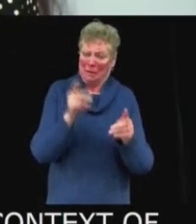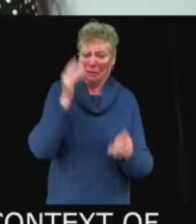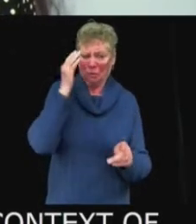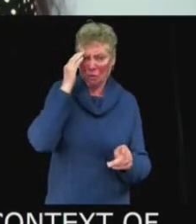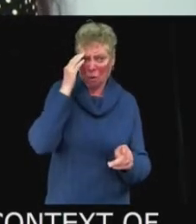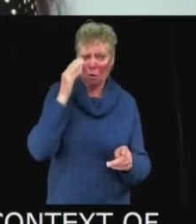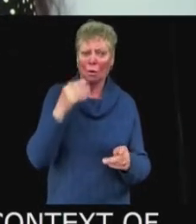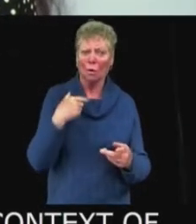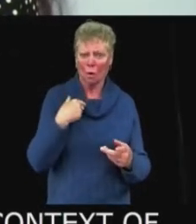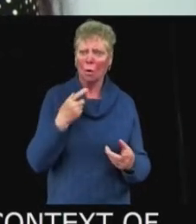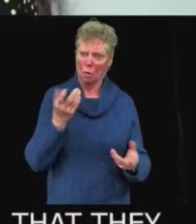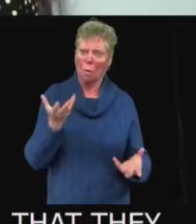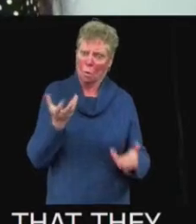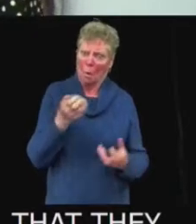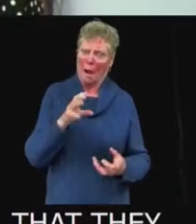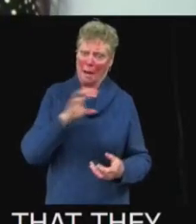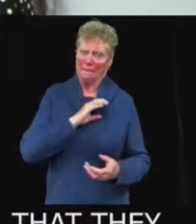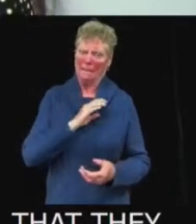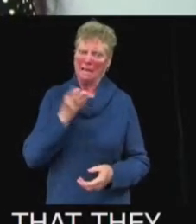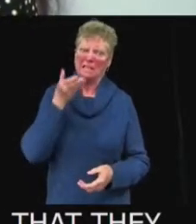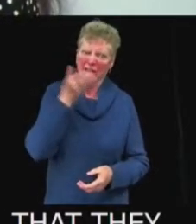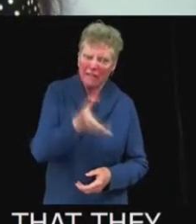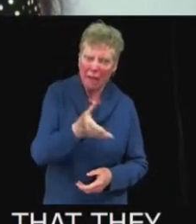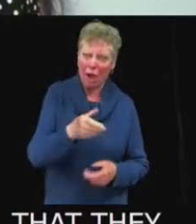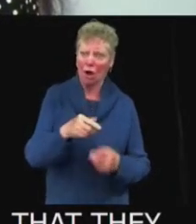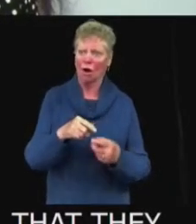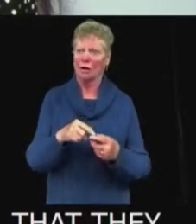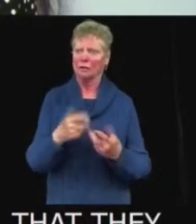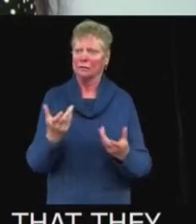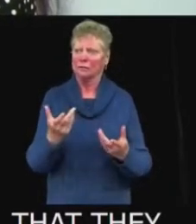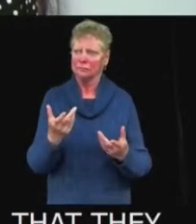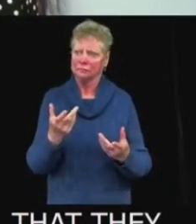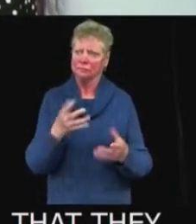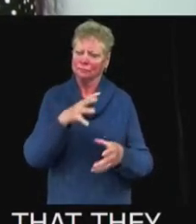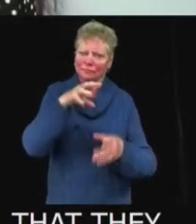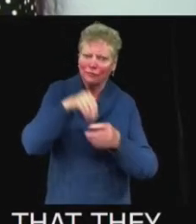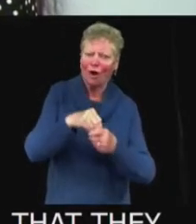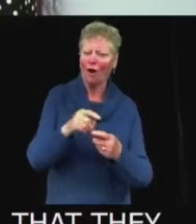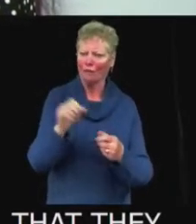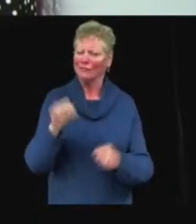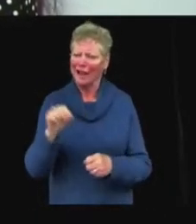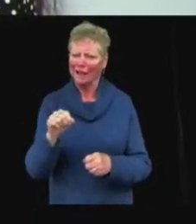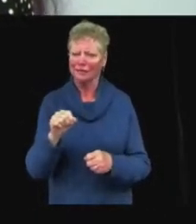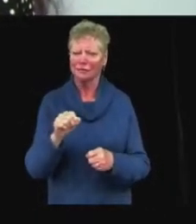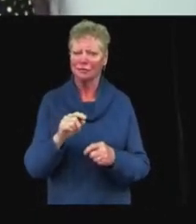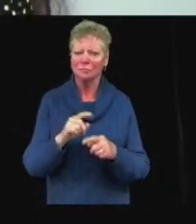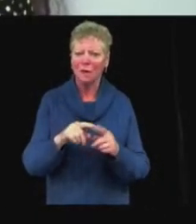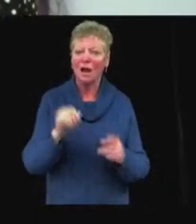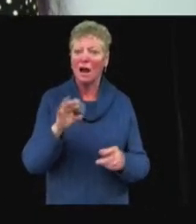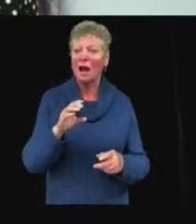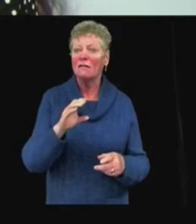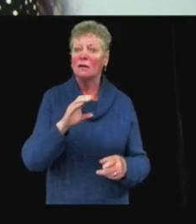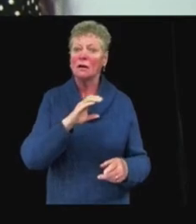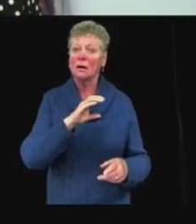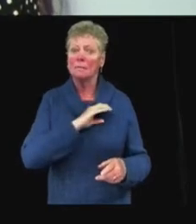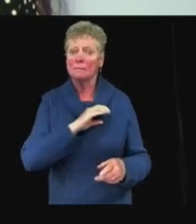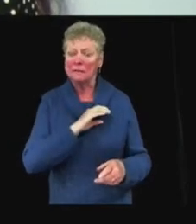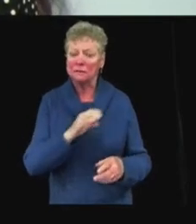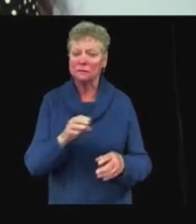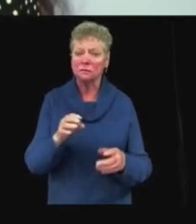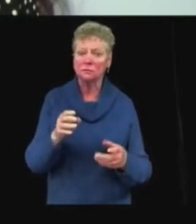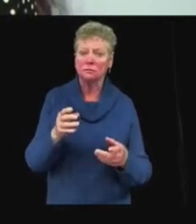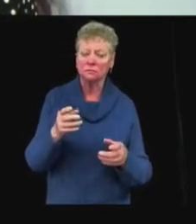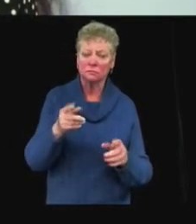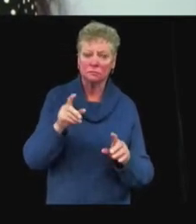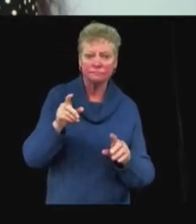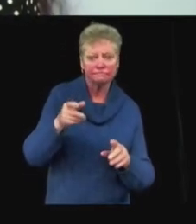police to be present and effective in events such as this one. If the police are perceived to be acting in a necessary way, in a proportionate